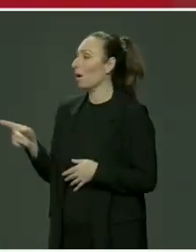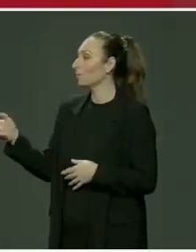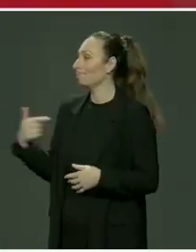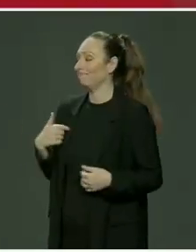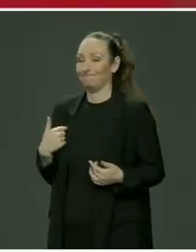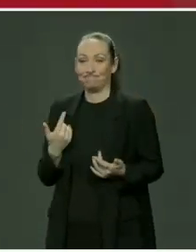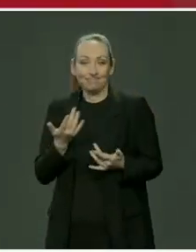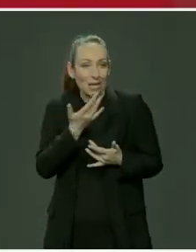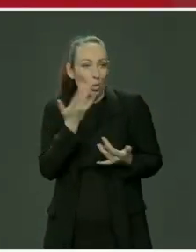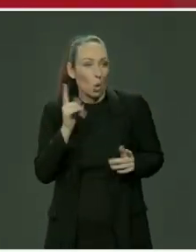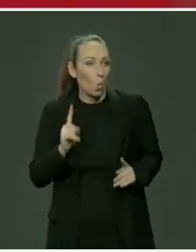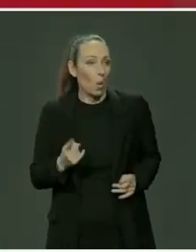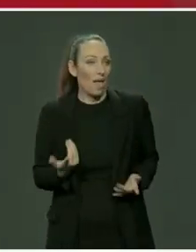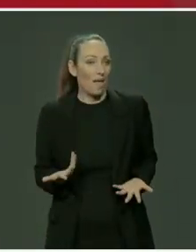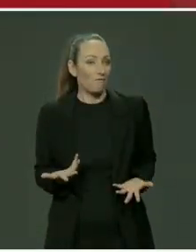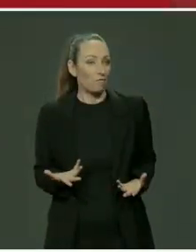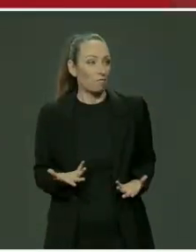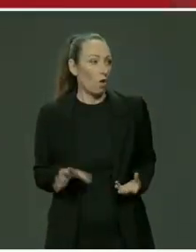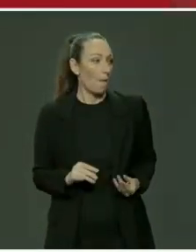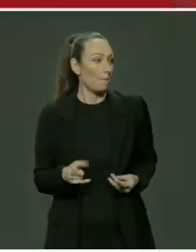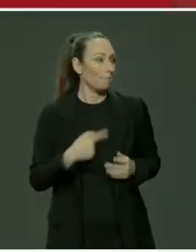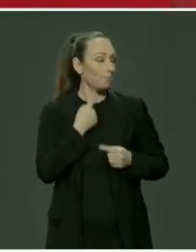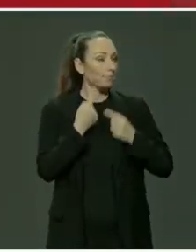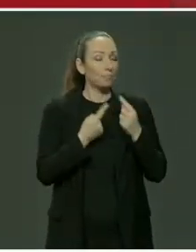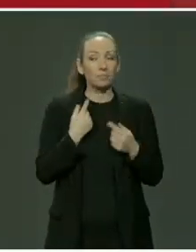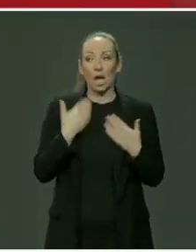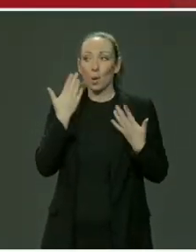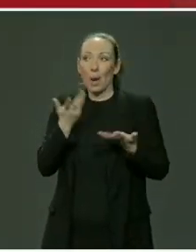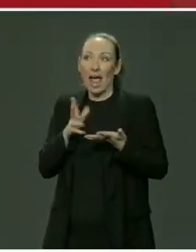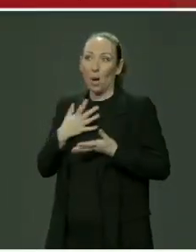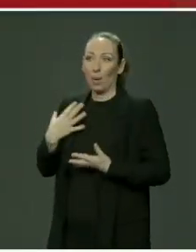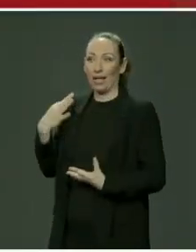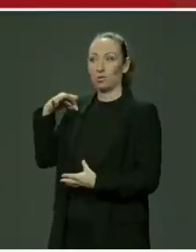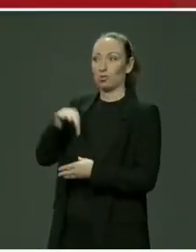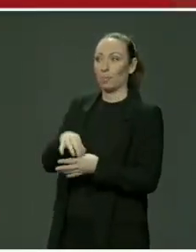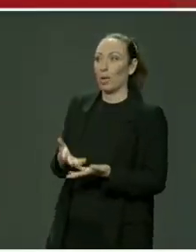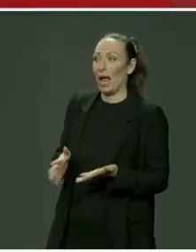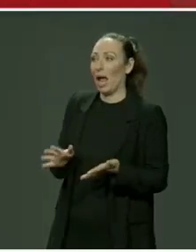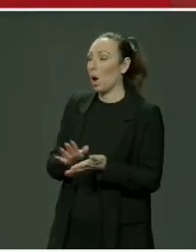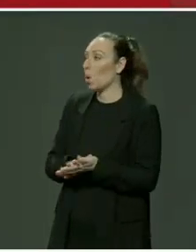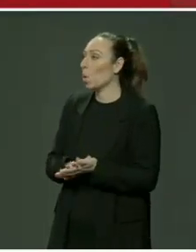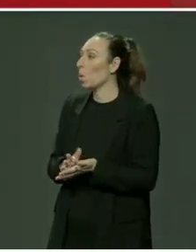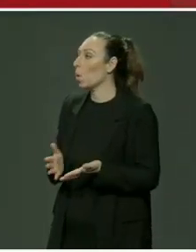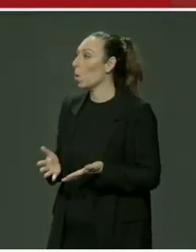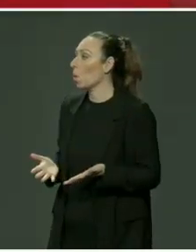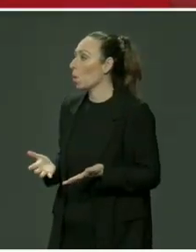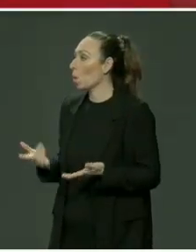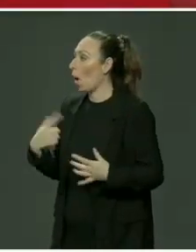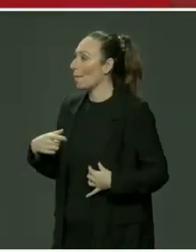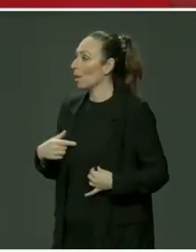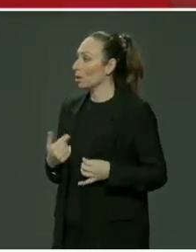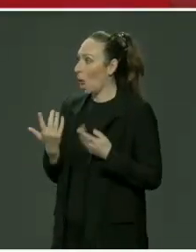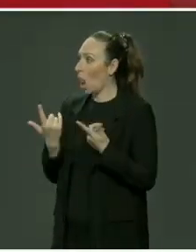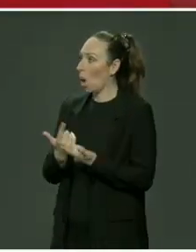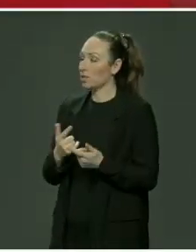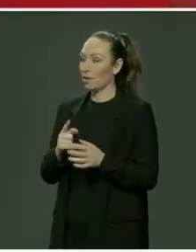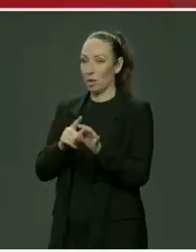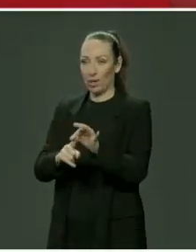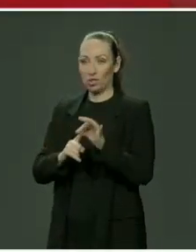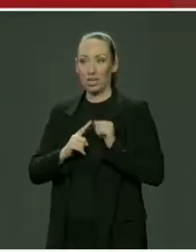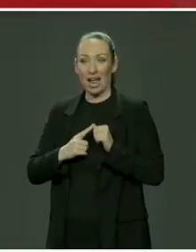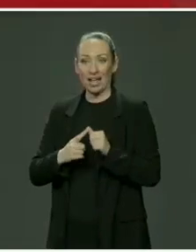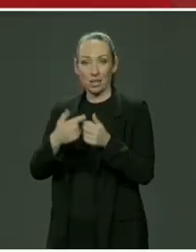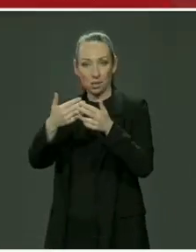the source of the data is. I don't know whether we contribute to it. Yeah. Whether because a lot of these surveys, if you don't contribute, you